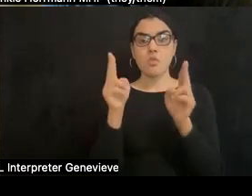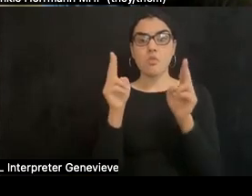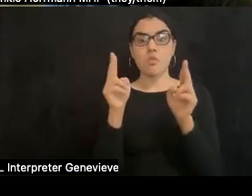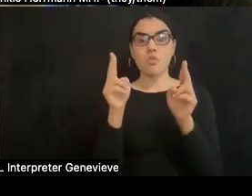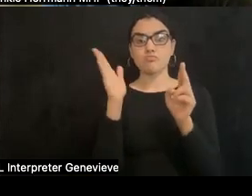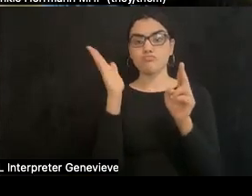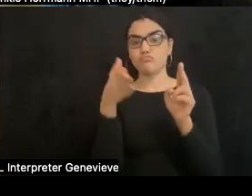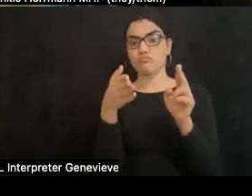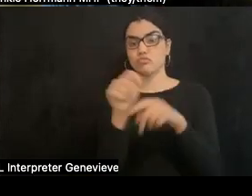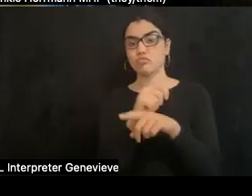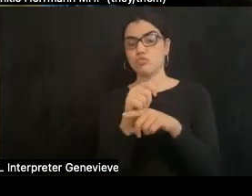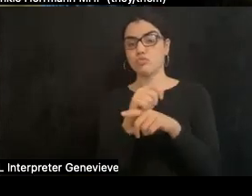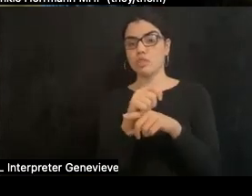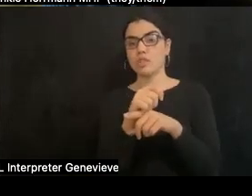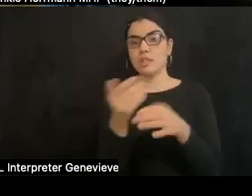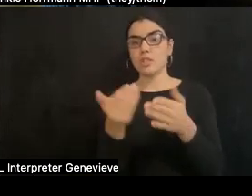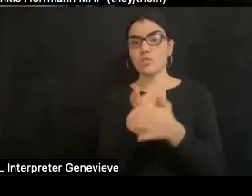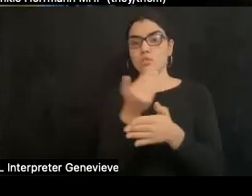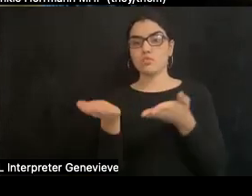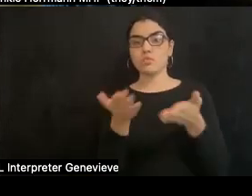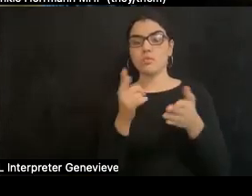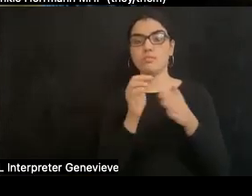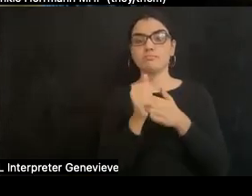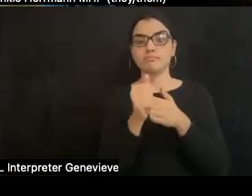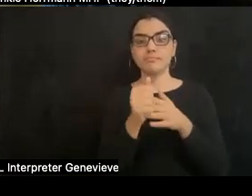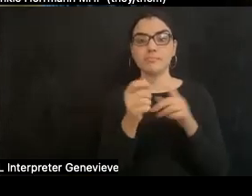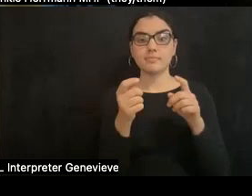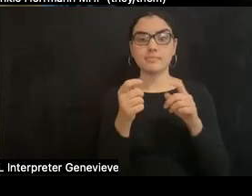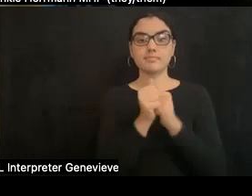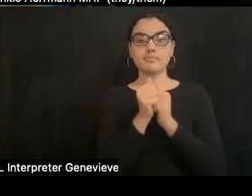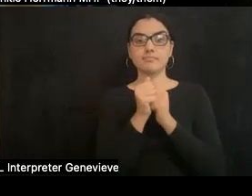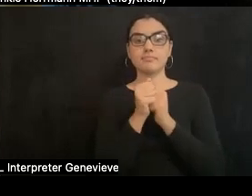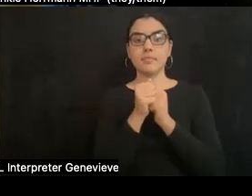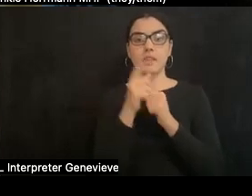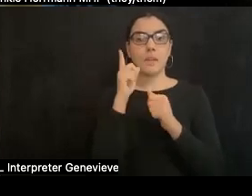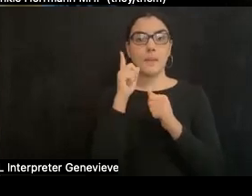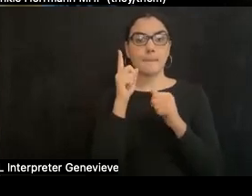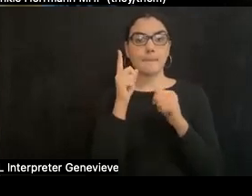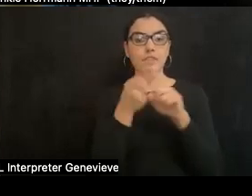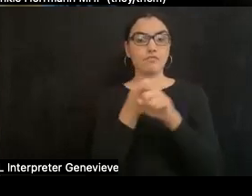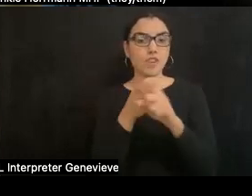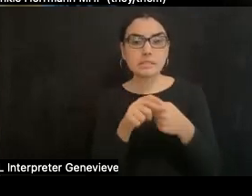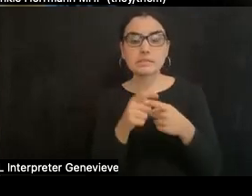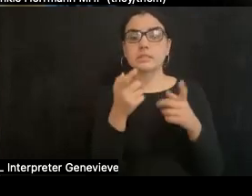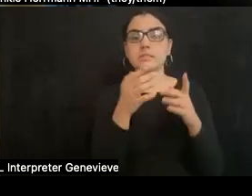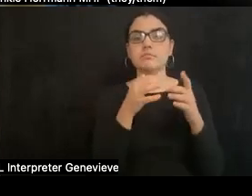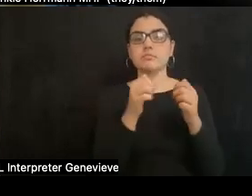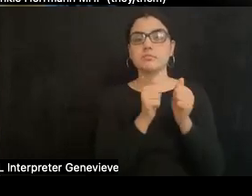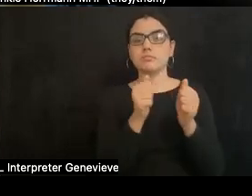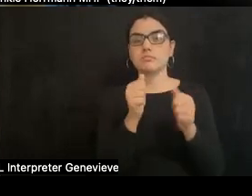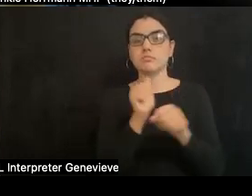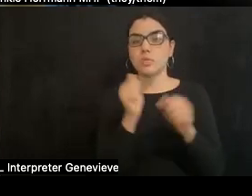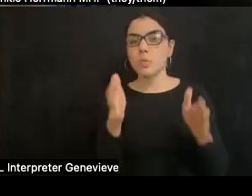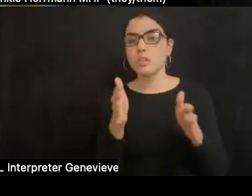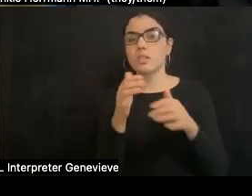services that was led by peers and was meant to be for peers statewide with OMH. So we did 3 town